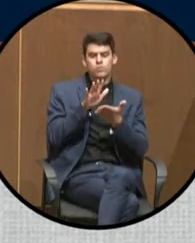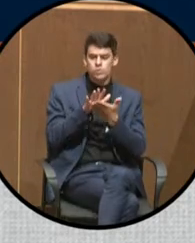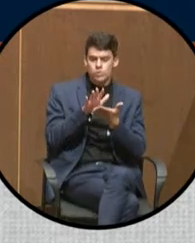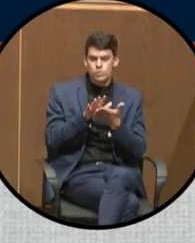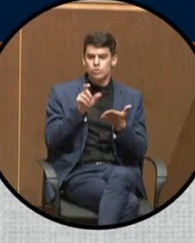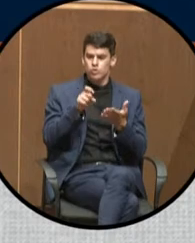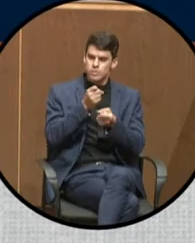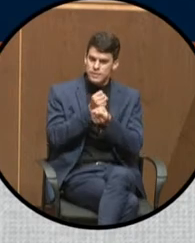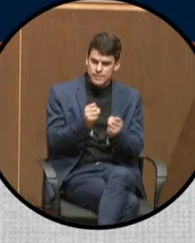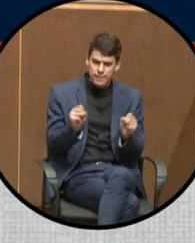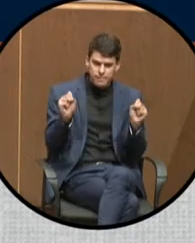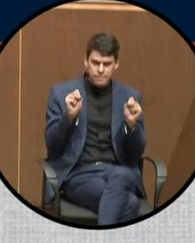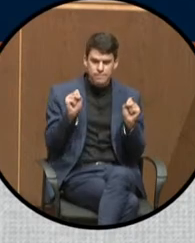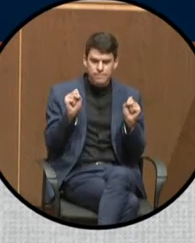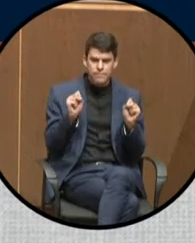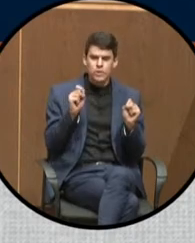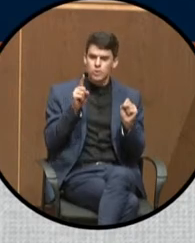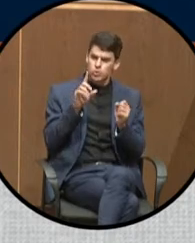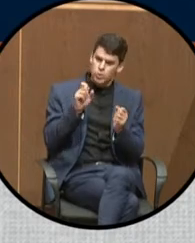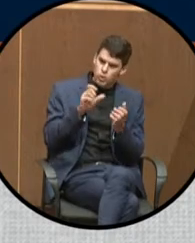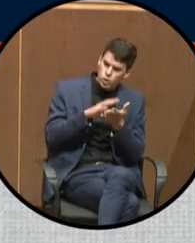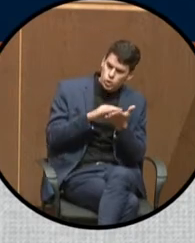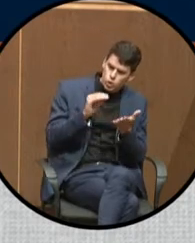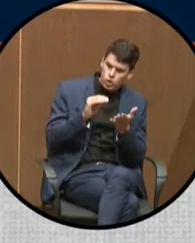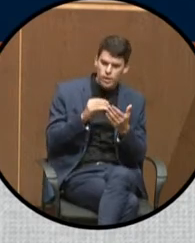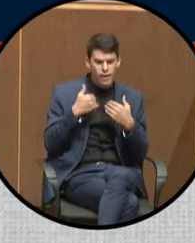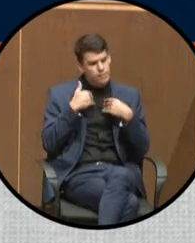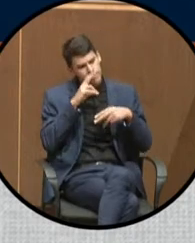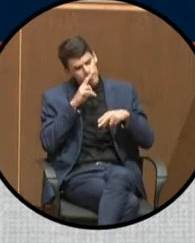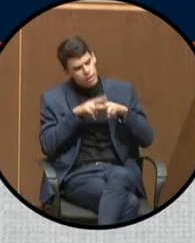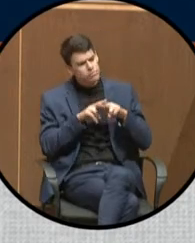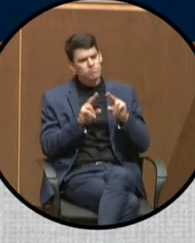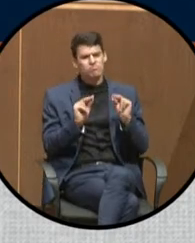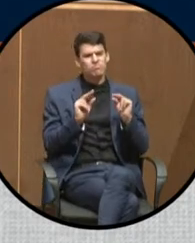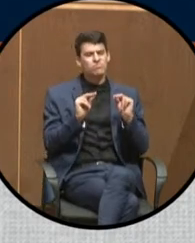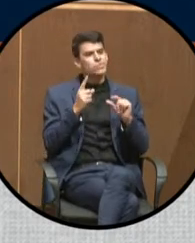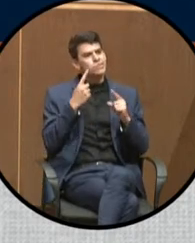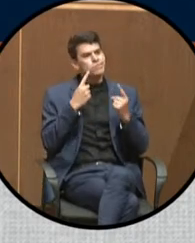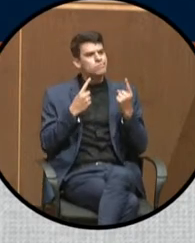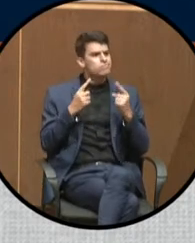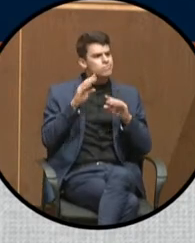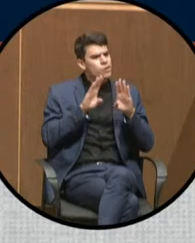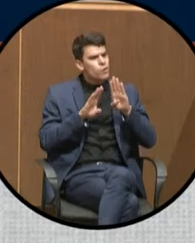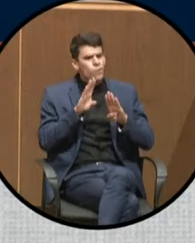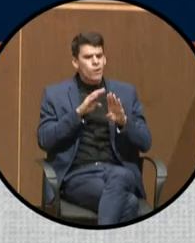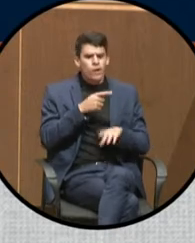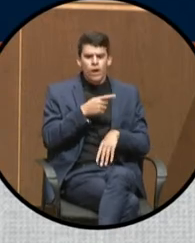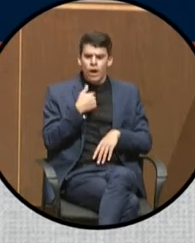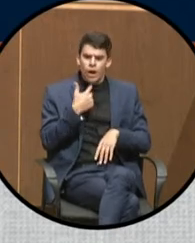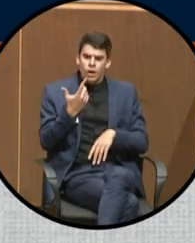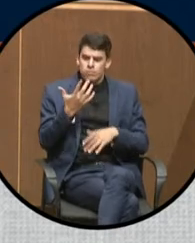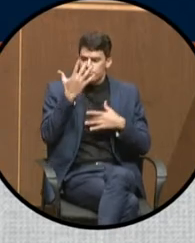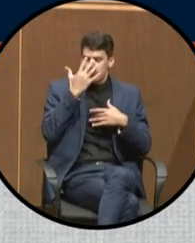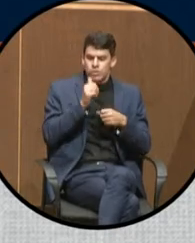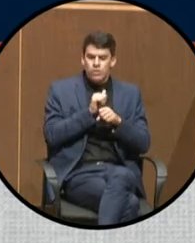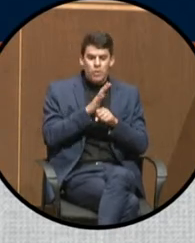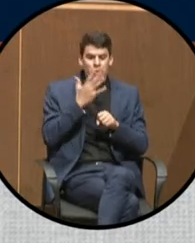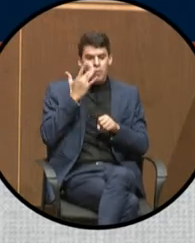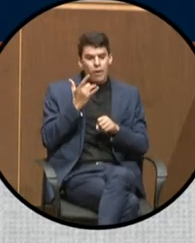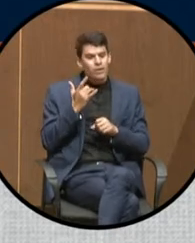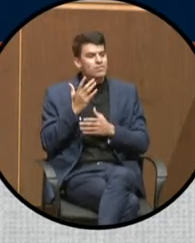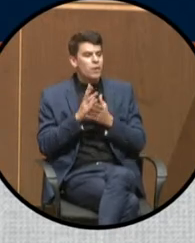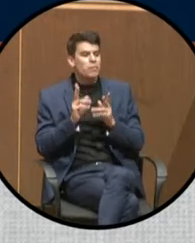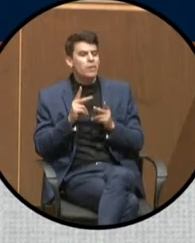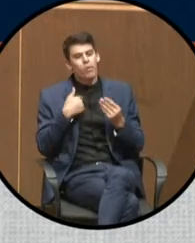safe place for my son to go and learn and have fun, not a place where I worry about him catching COVID because some people can't be bothered to do